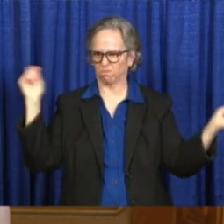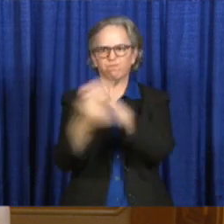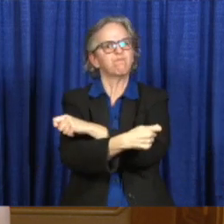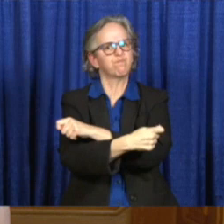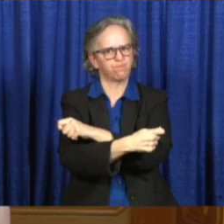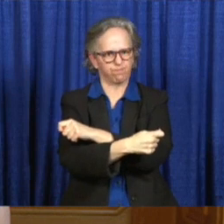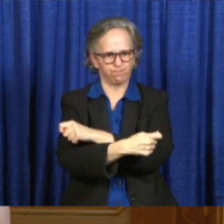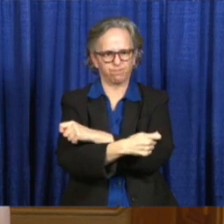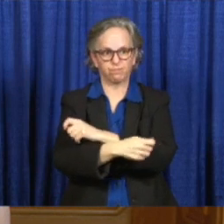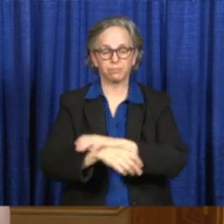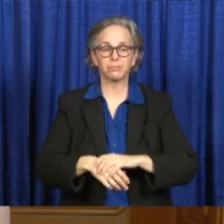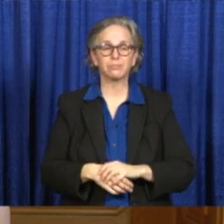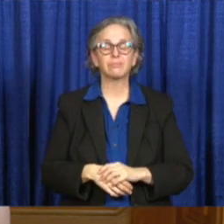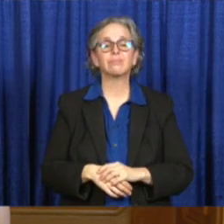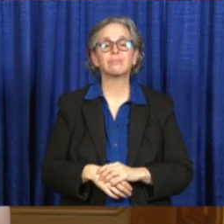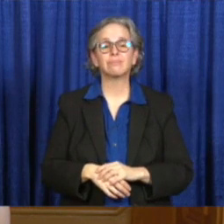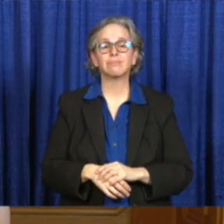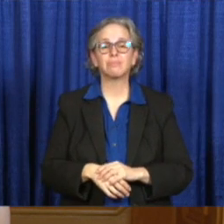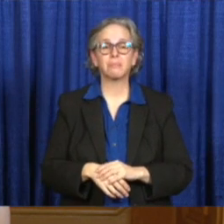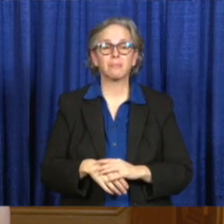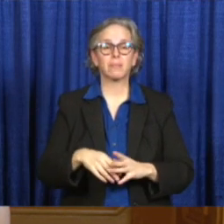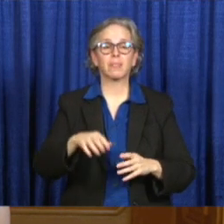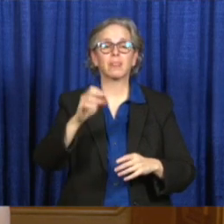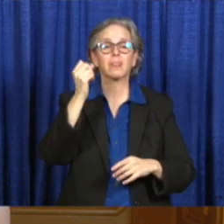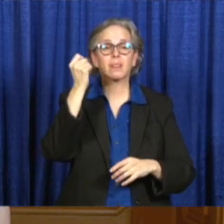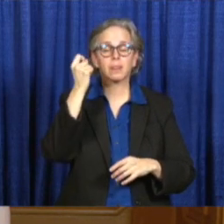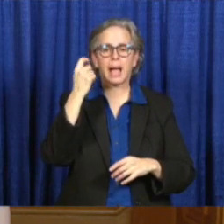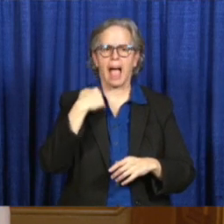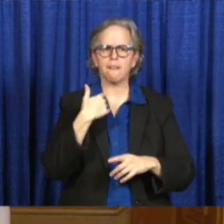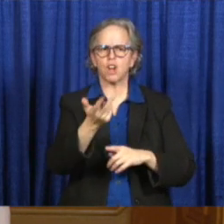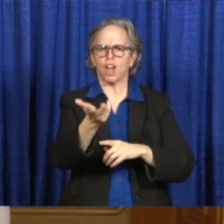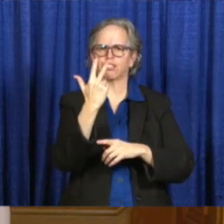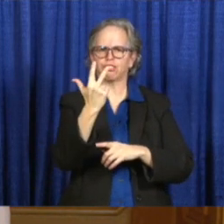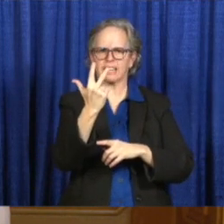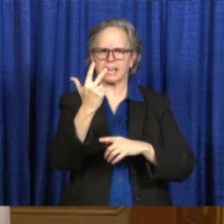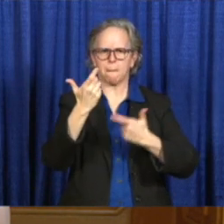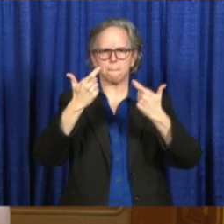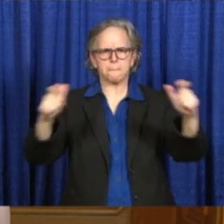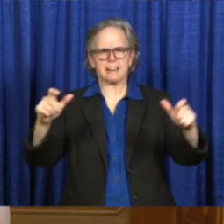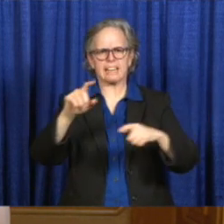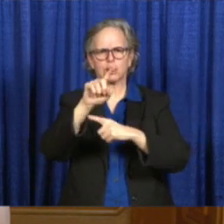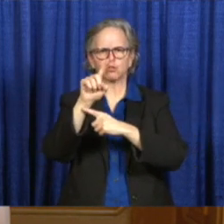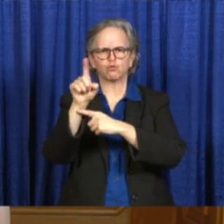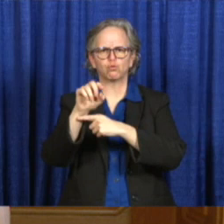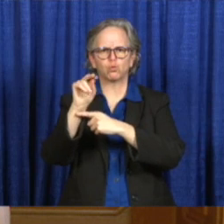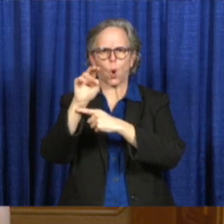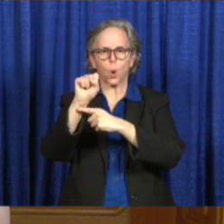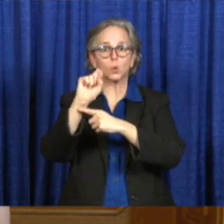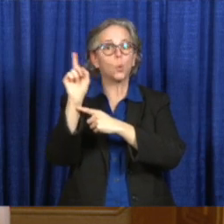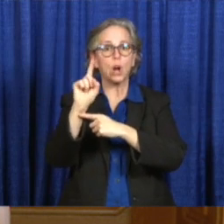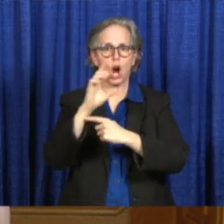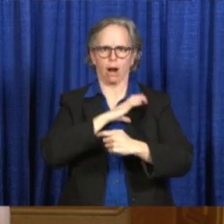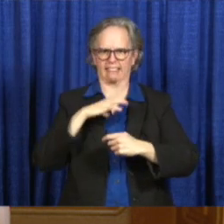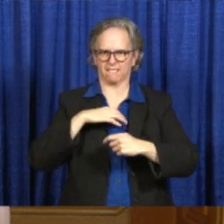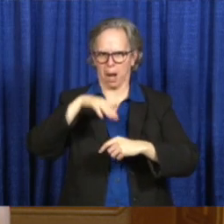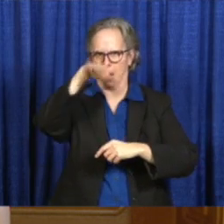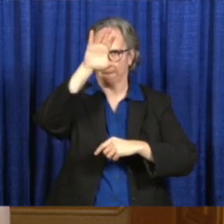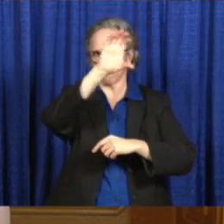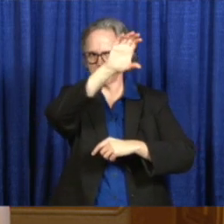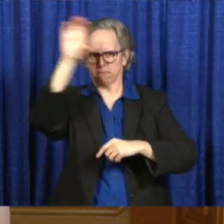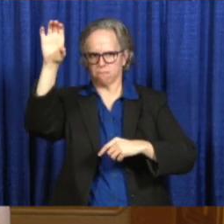big zones. Cleveland. There's the Cleveland area,